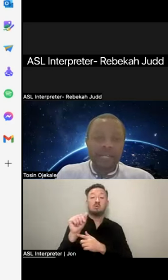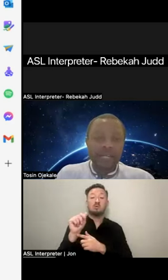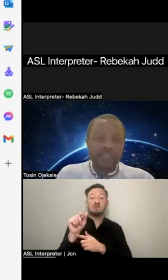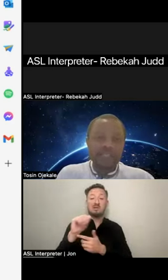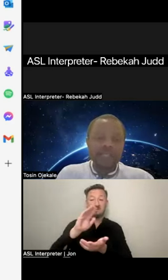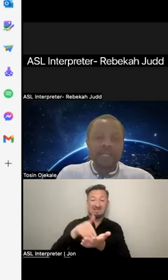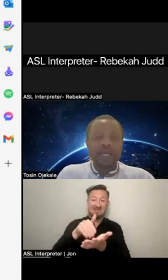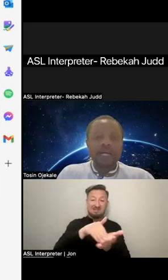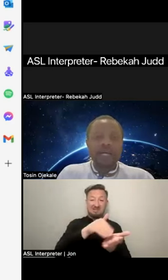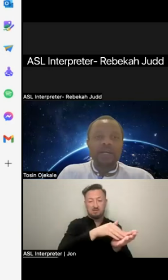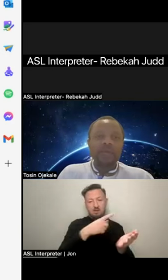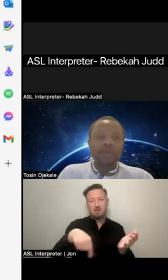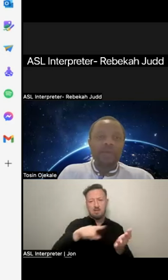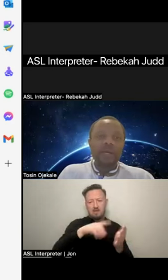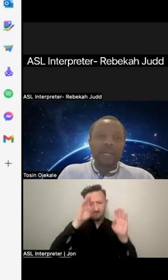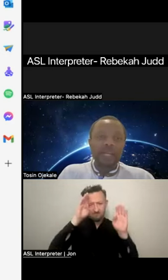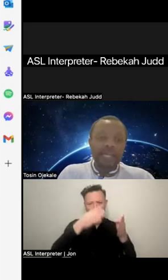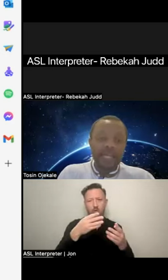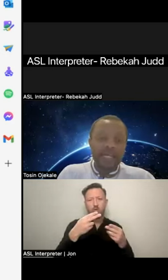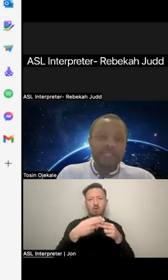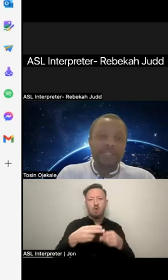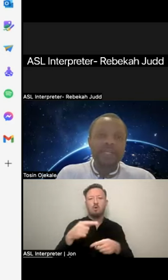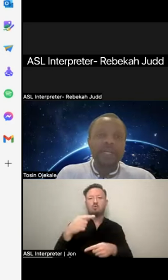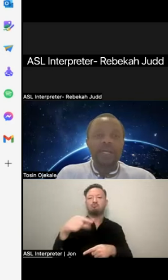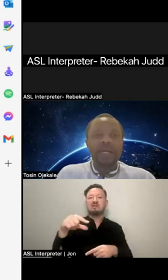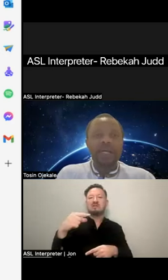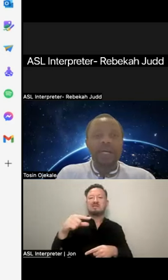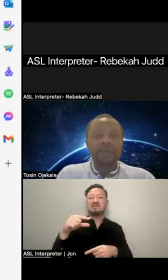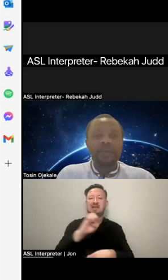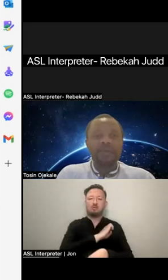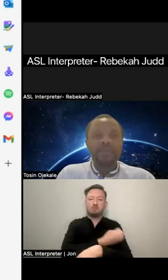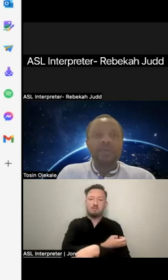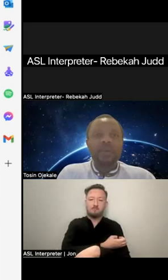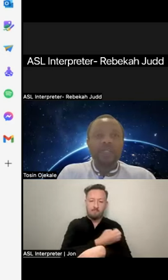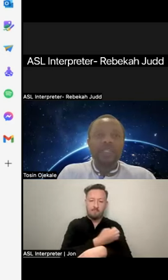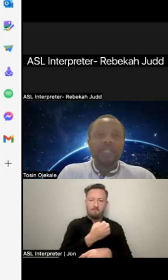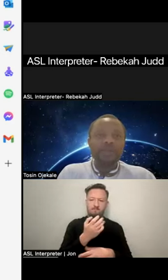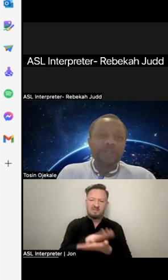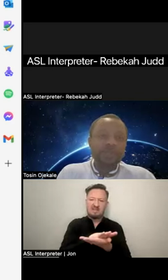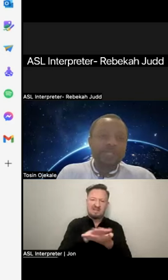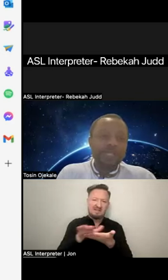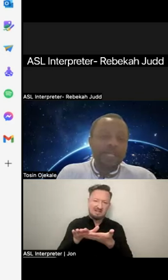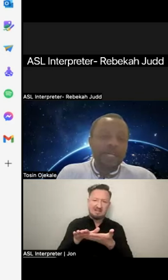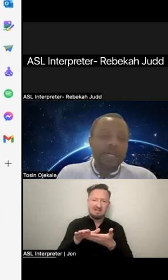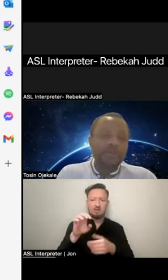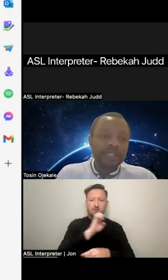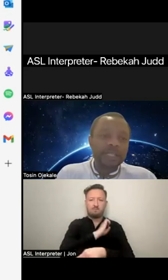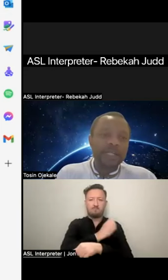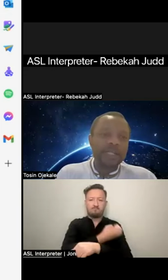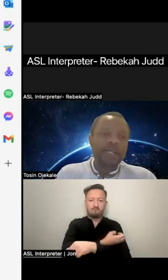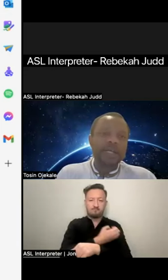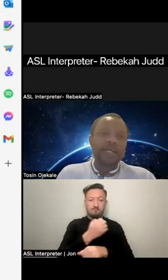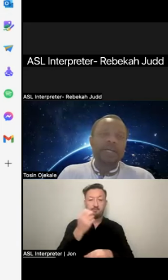green energies, looking for clean energies, because one, they reduce the